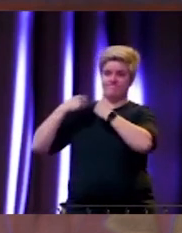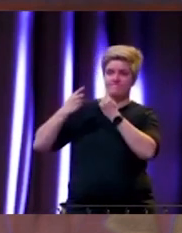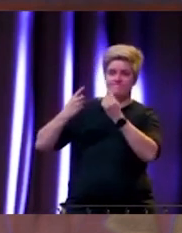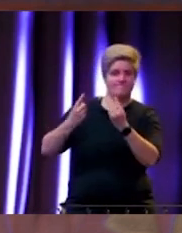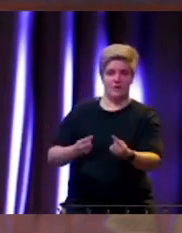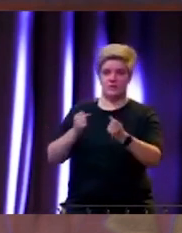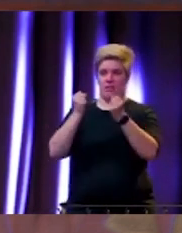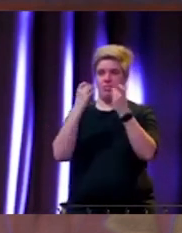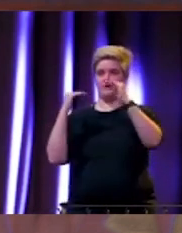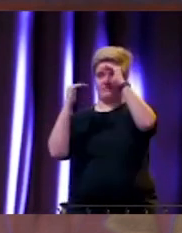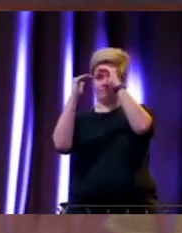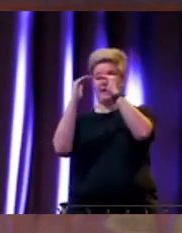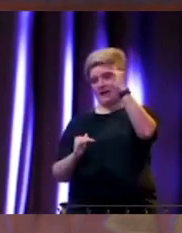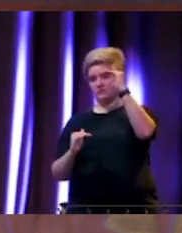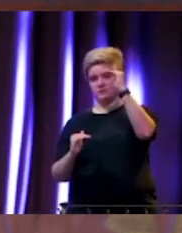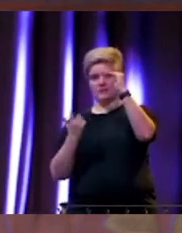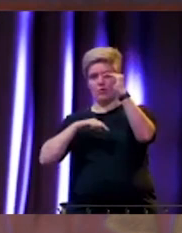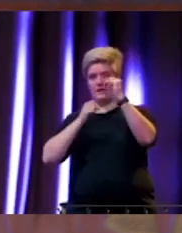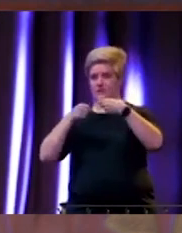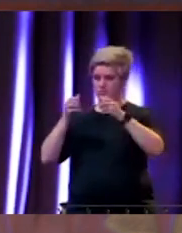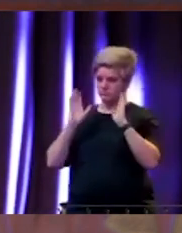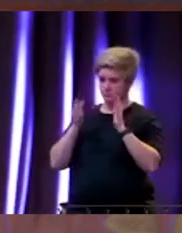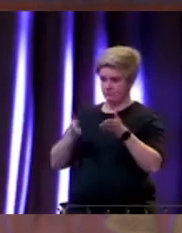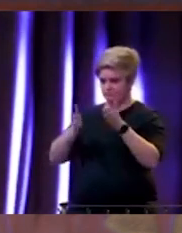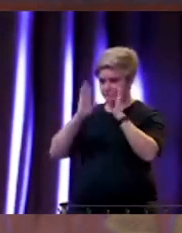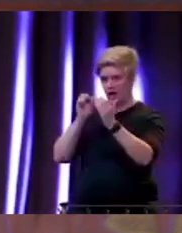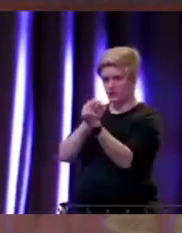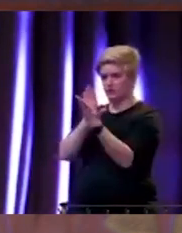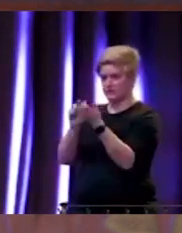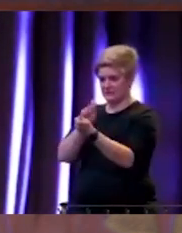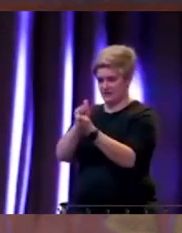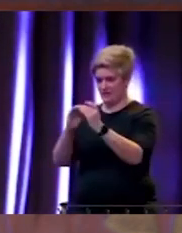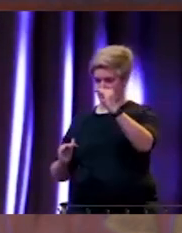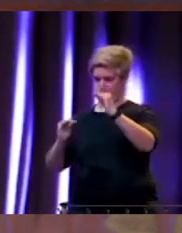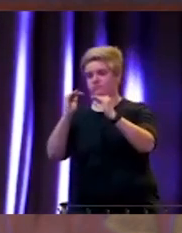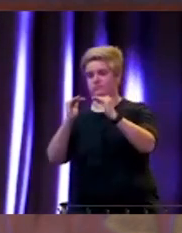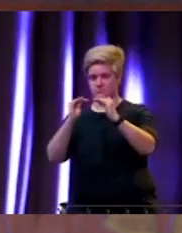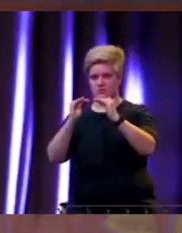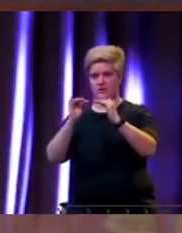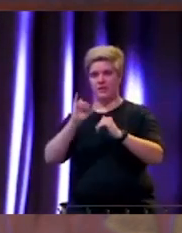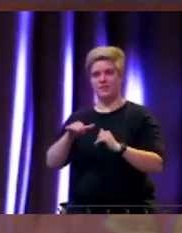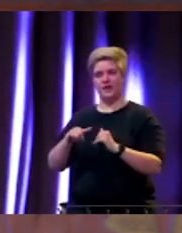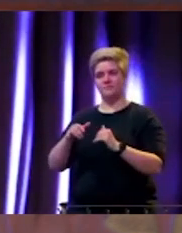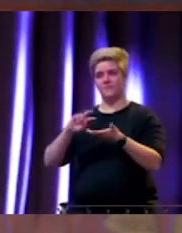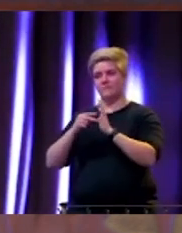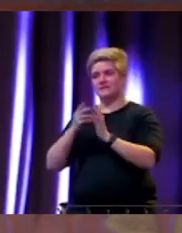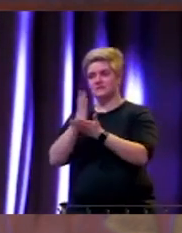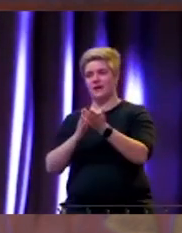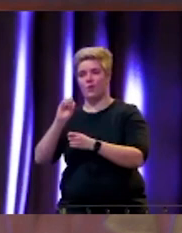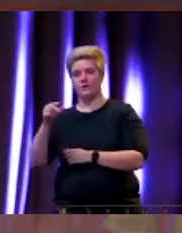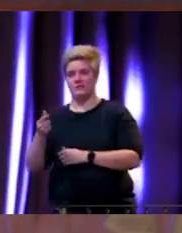address strategically and directly, right, that have left certain organizations out of the